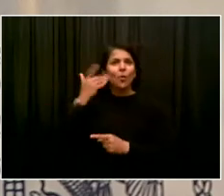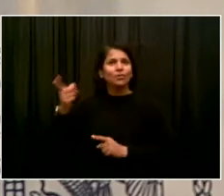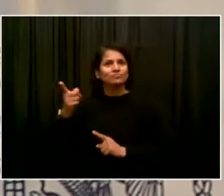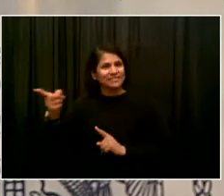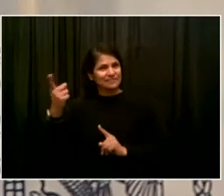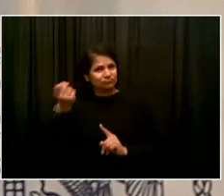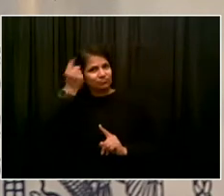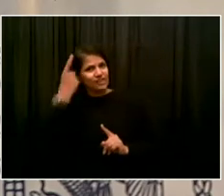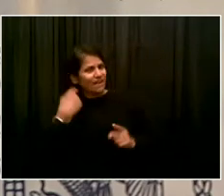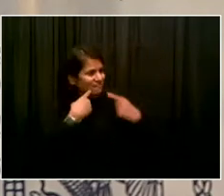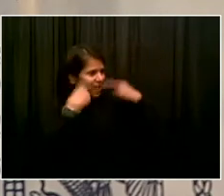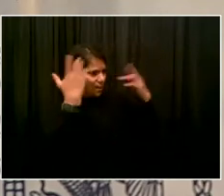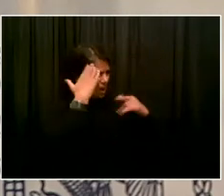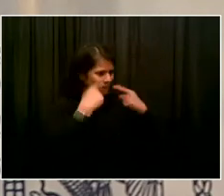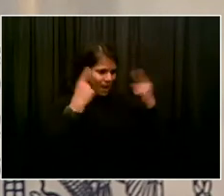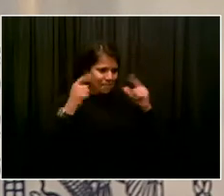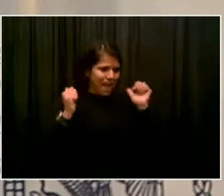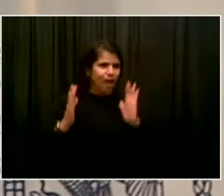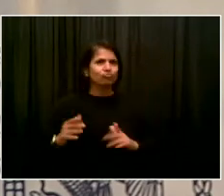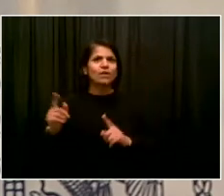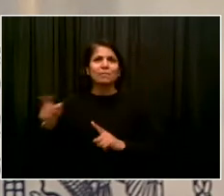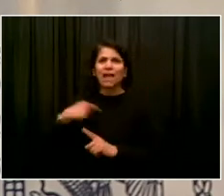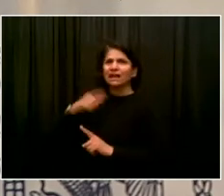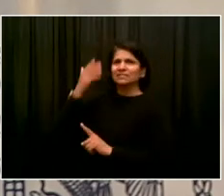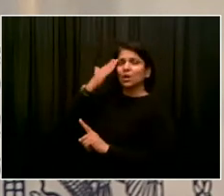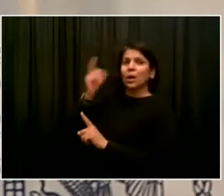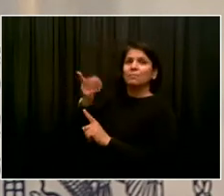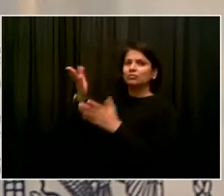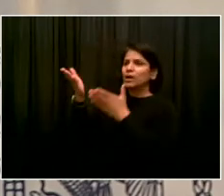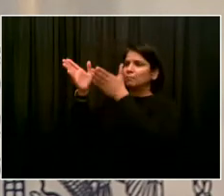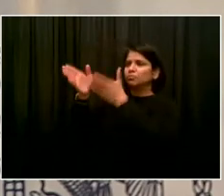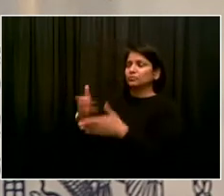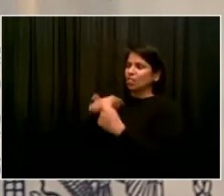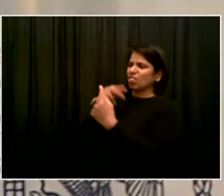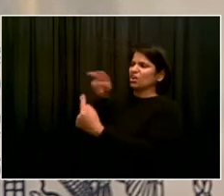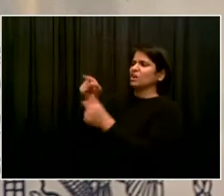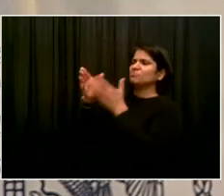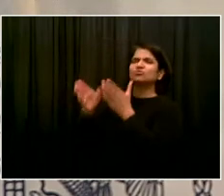of our neighborhood. And I got to know his story. And he started out